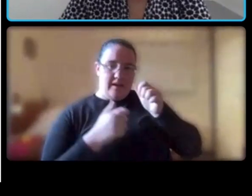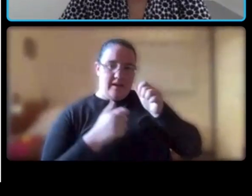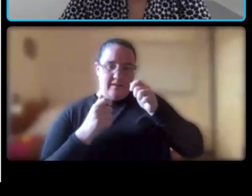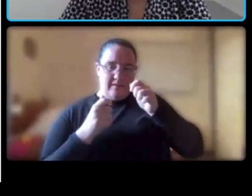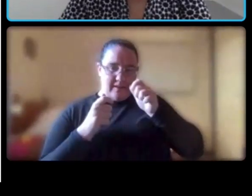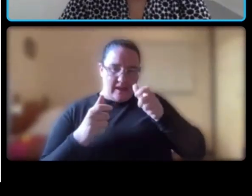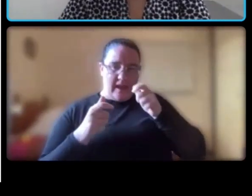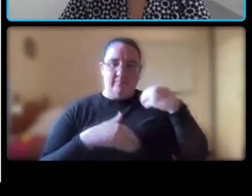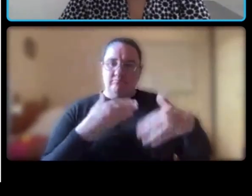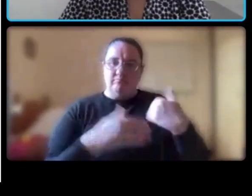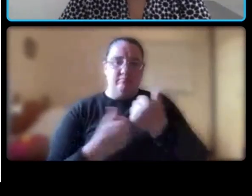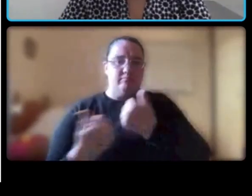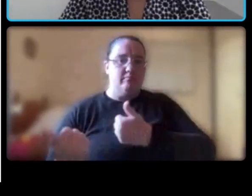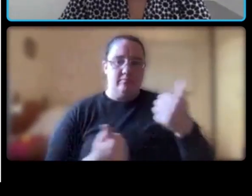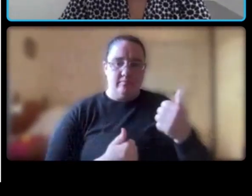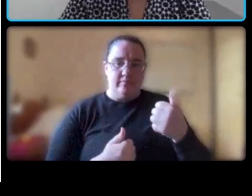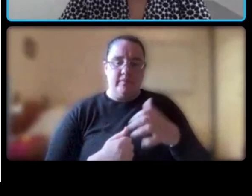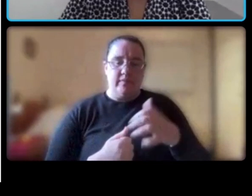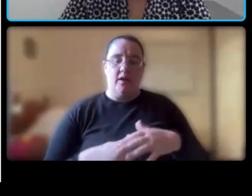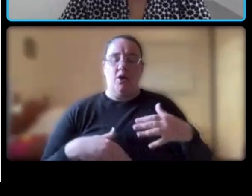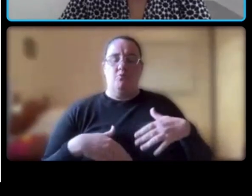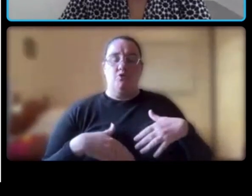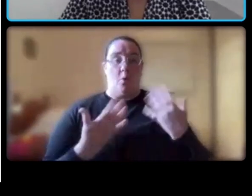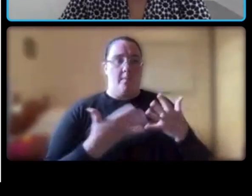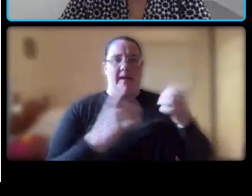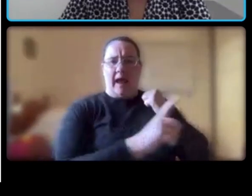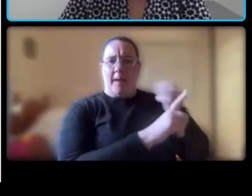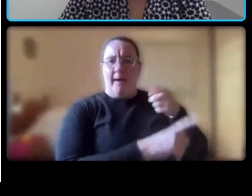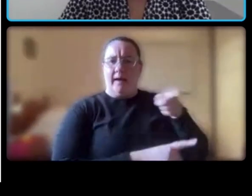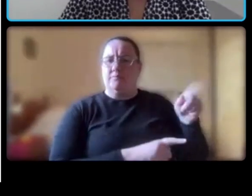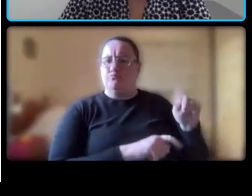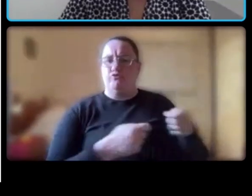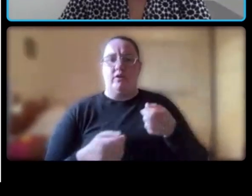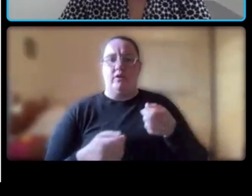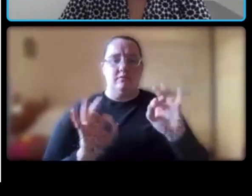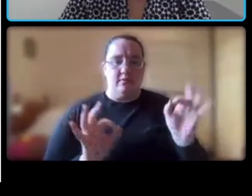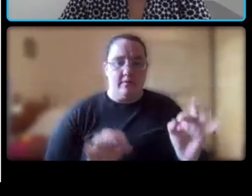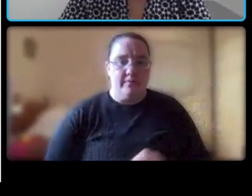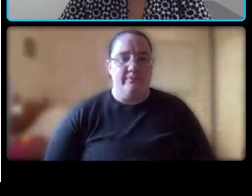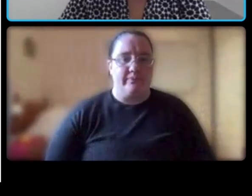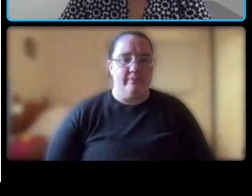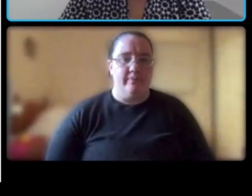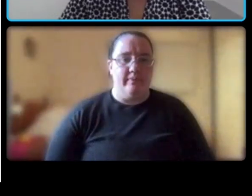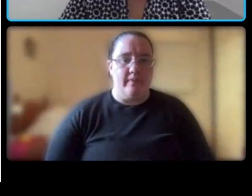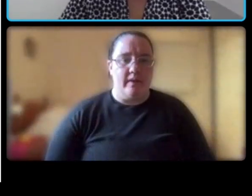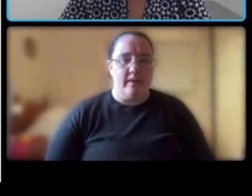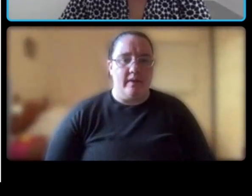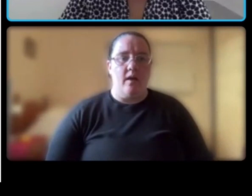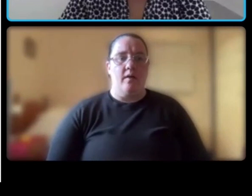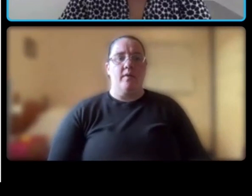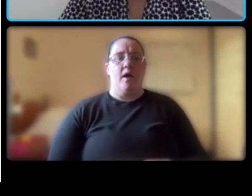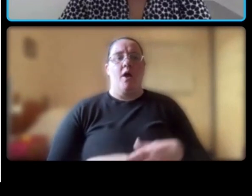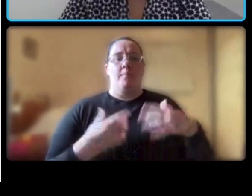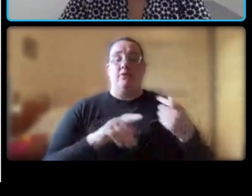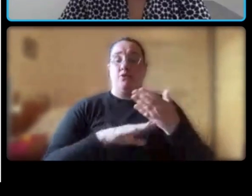on providers. We are proposing a single go-live date for the new model and that it commences when the new Act